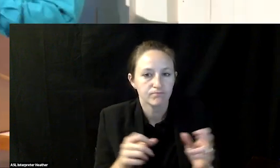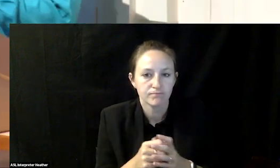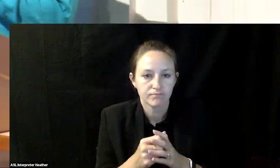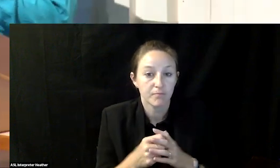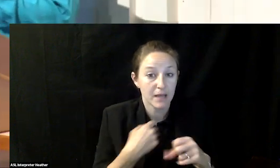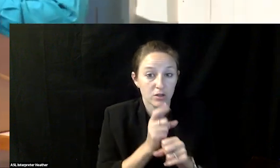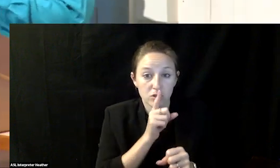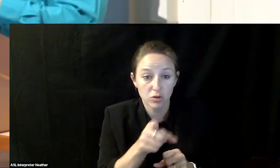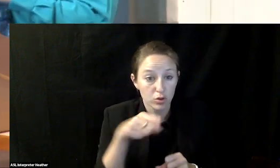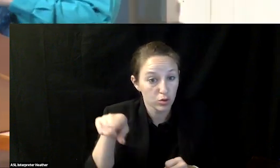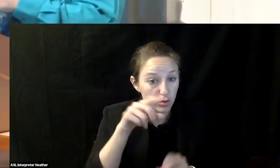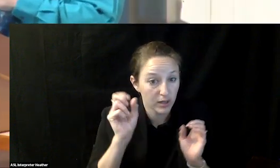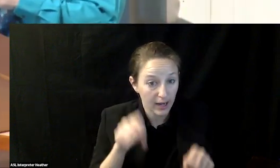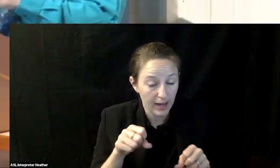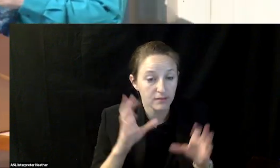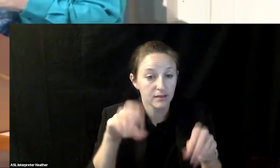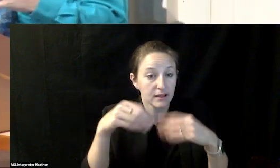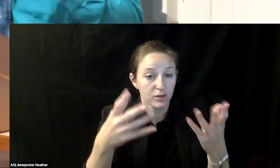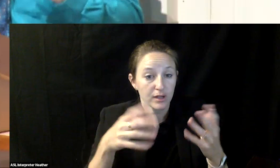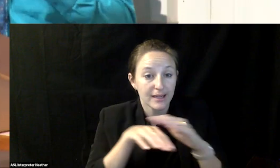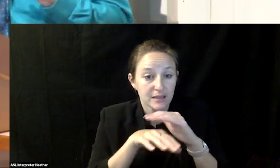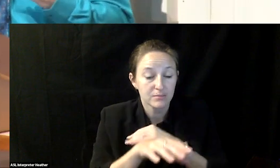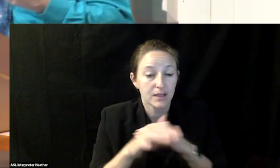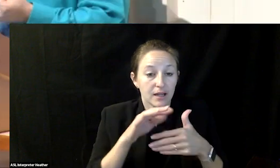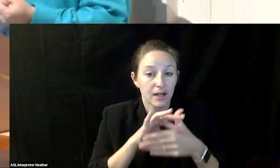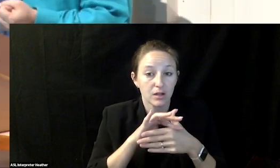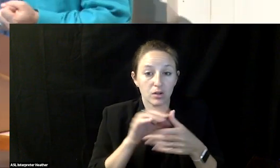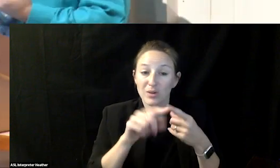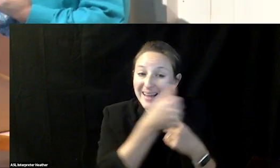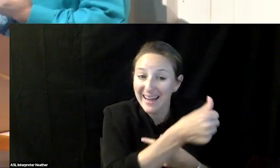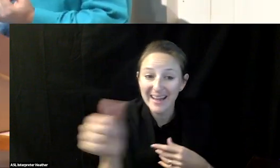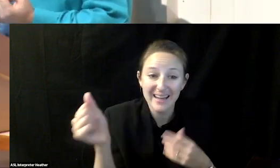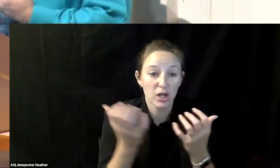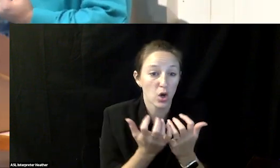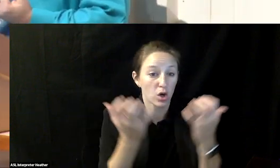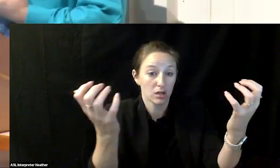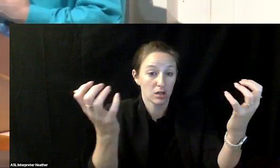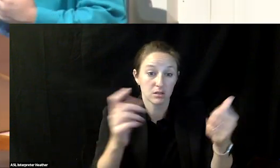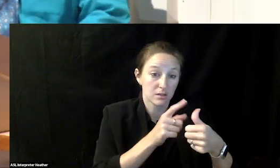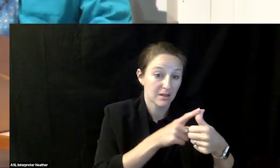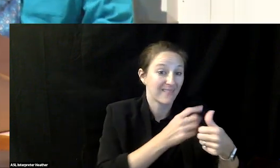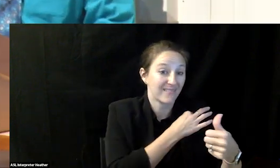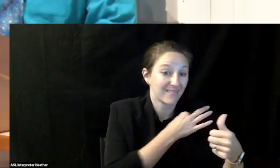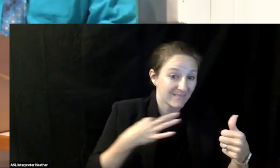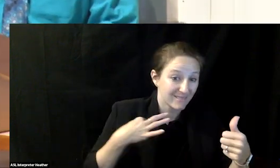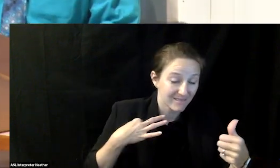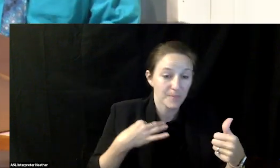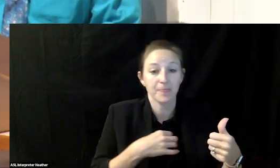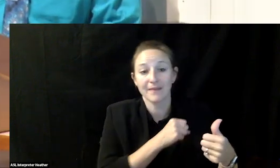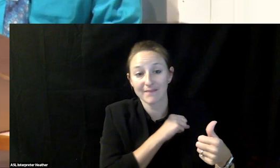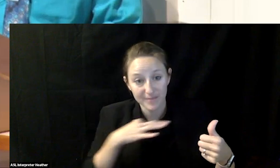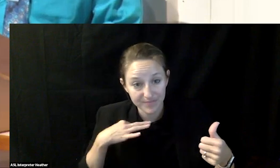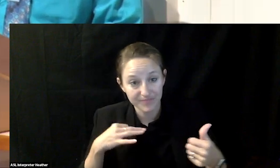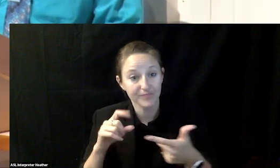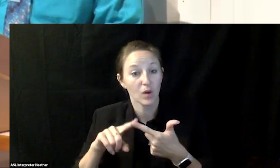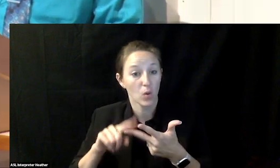make sure you can deliver accessible content to any audience, whether they be faculty, staff, or students. And I'd be remiss